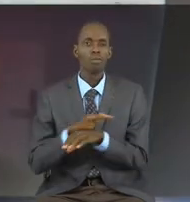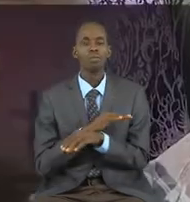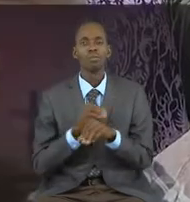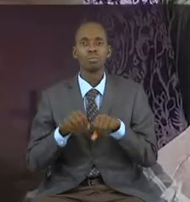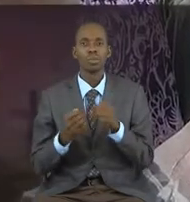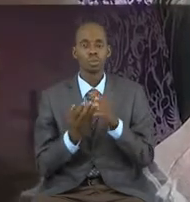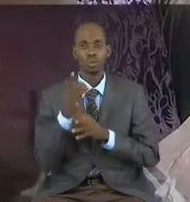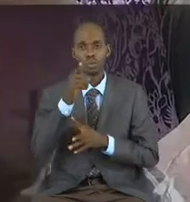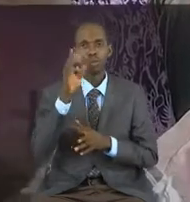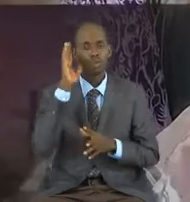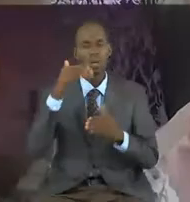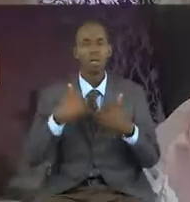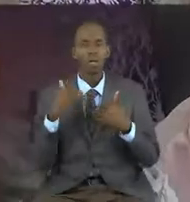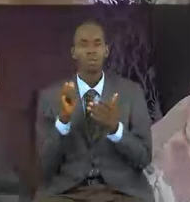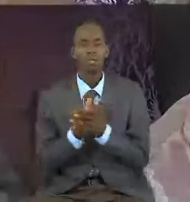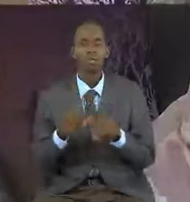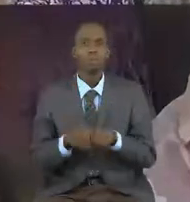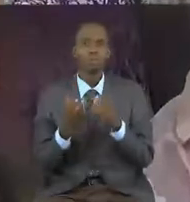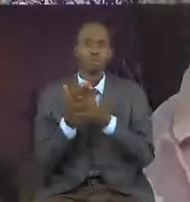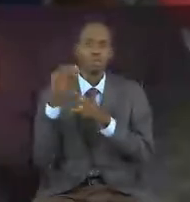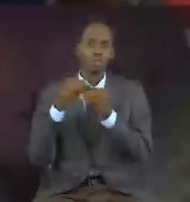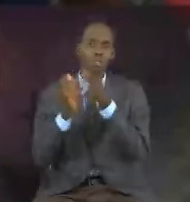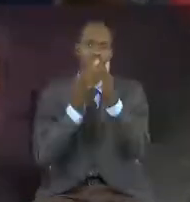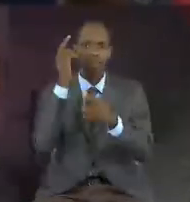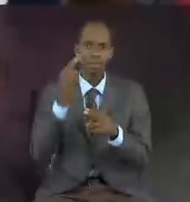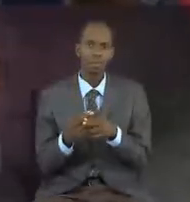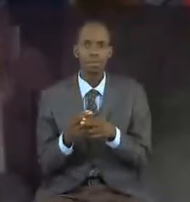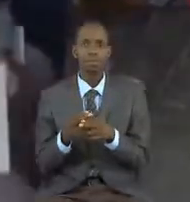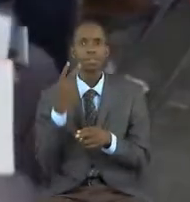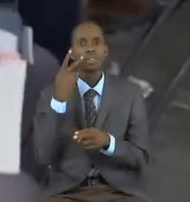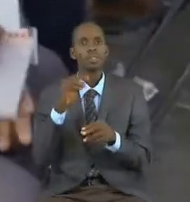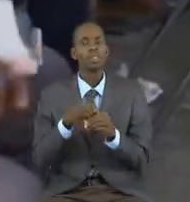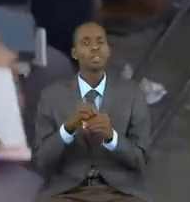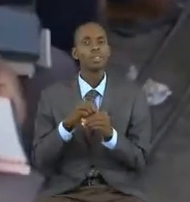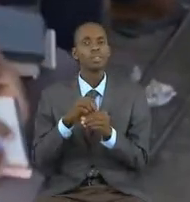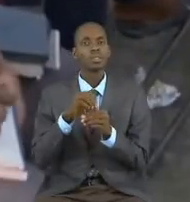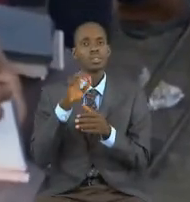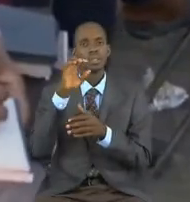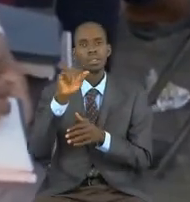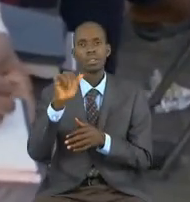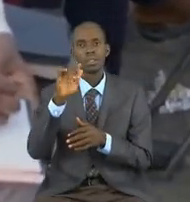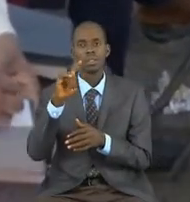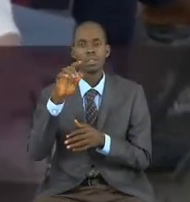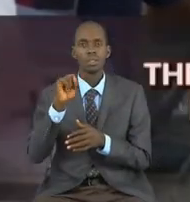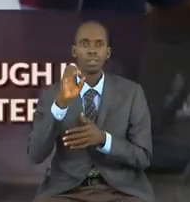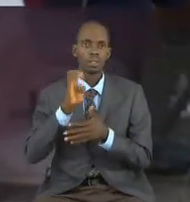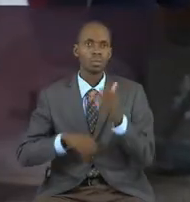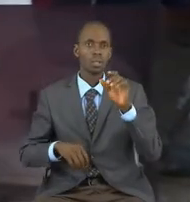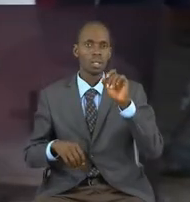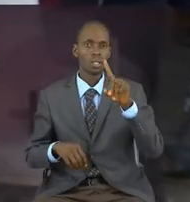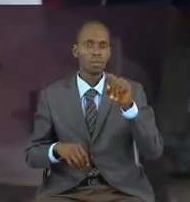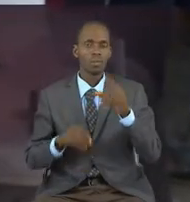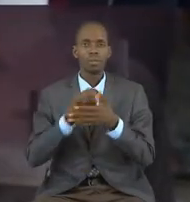breakthrough. You will have a breakthrough. Look at chapter 11 of Acts, verse 24.